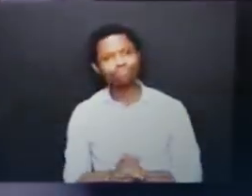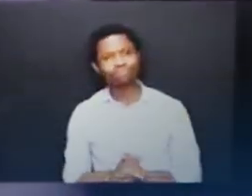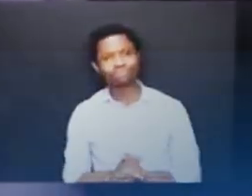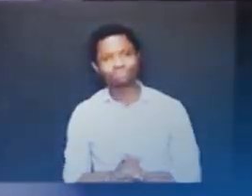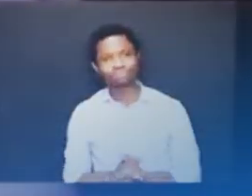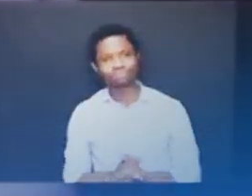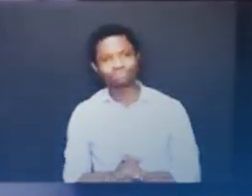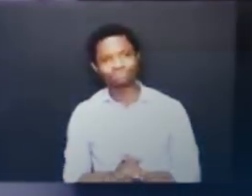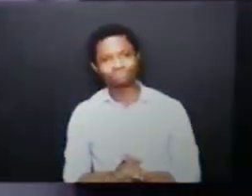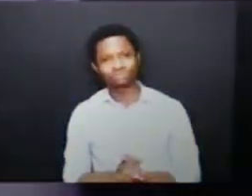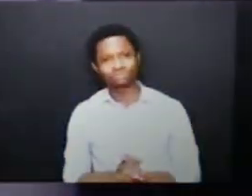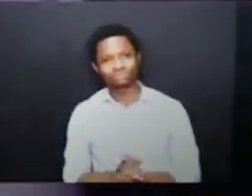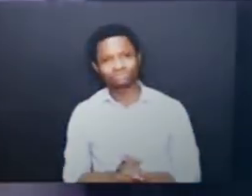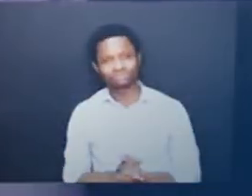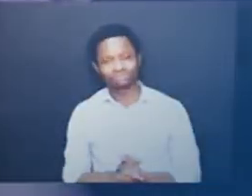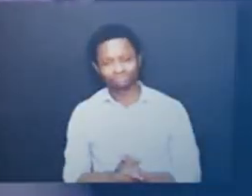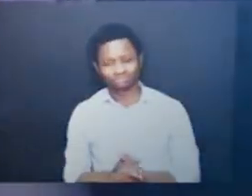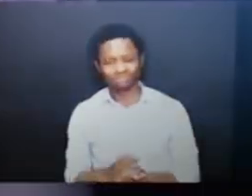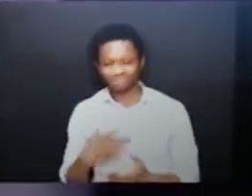I like the verse